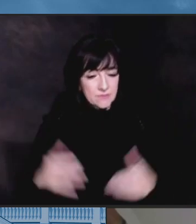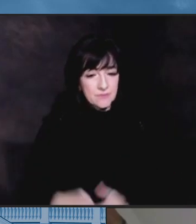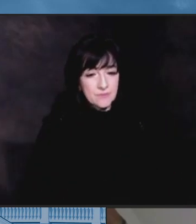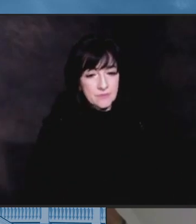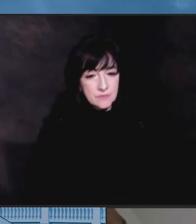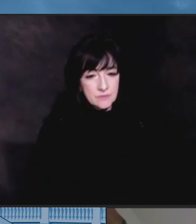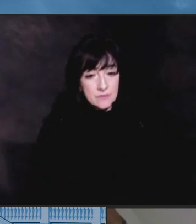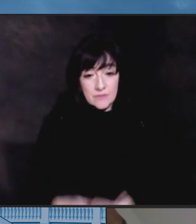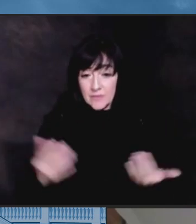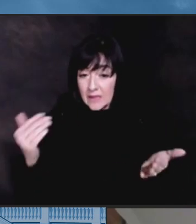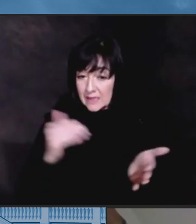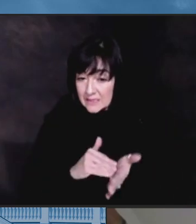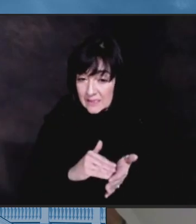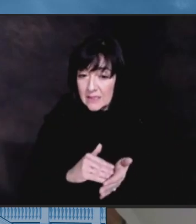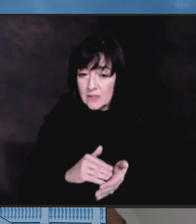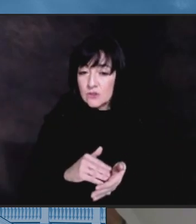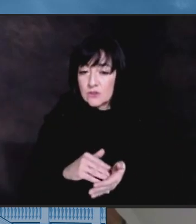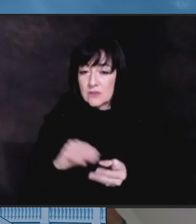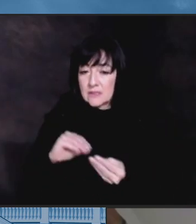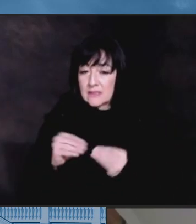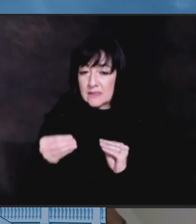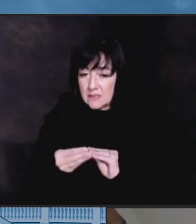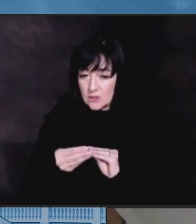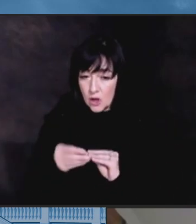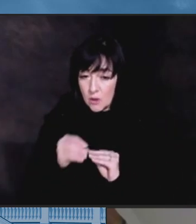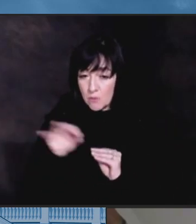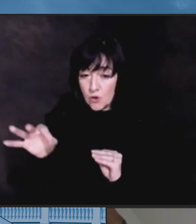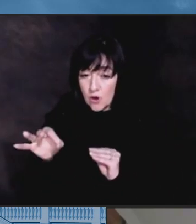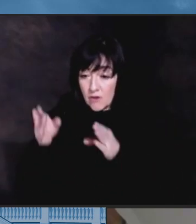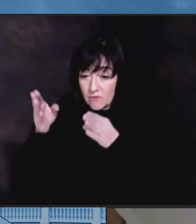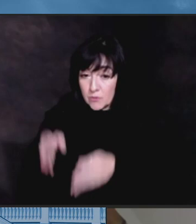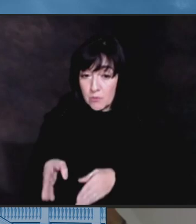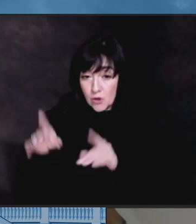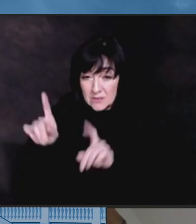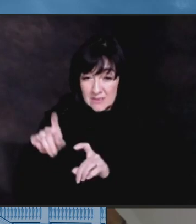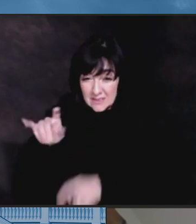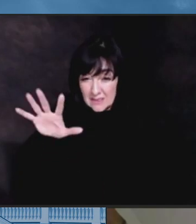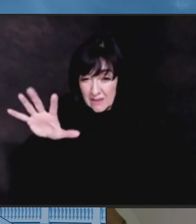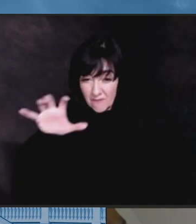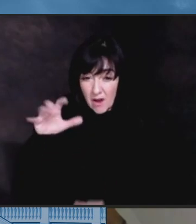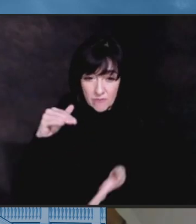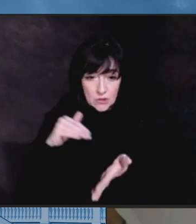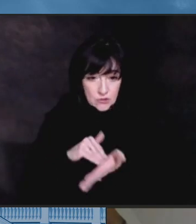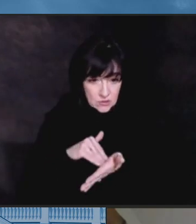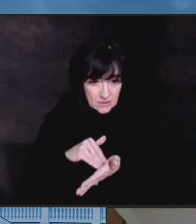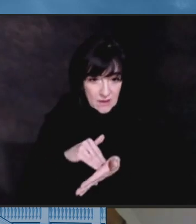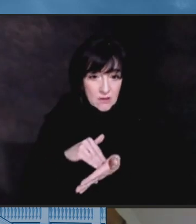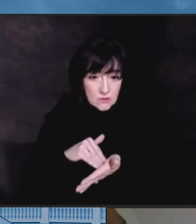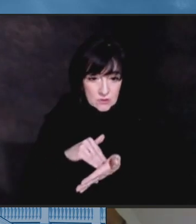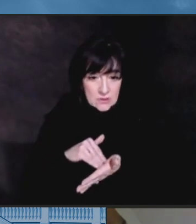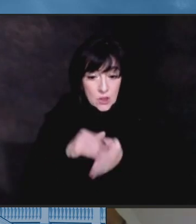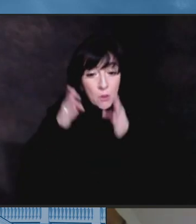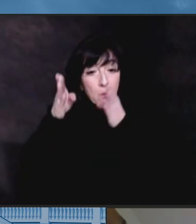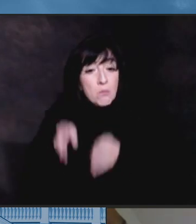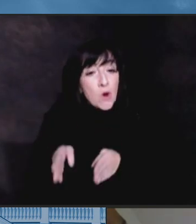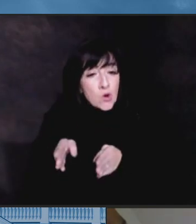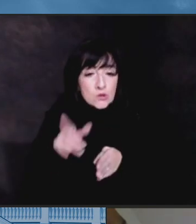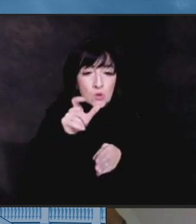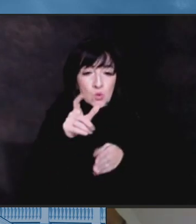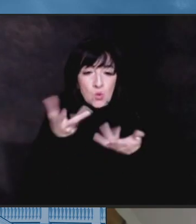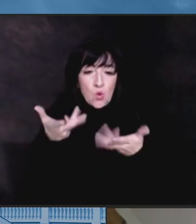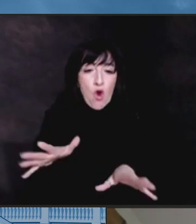of persons that are tested, about almost 500,000 now, and almost 800,000 individual tests that have